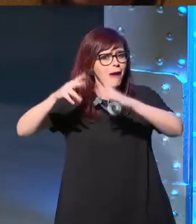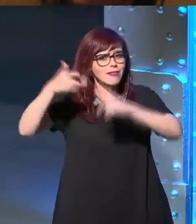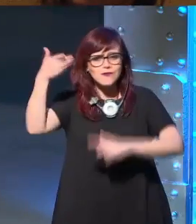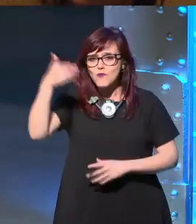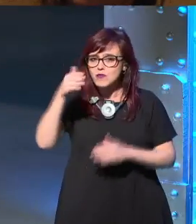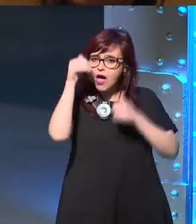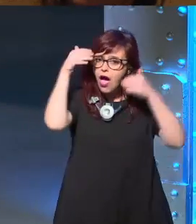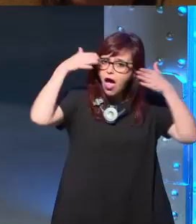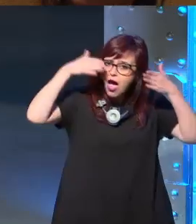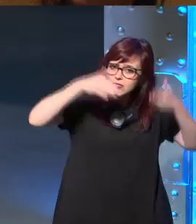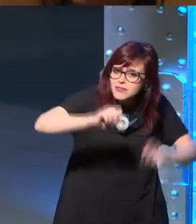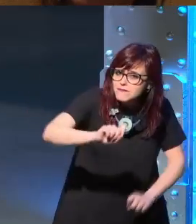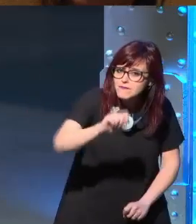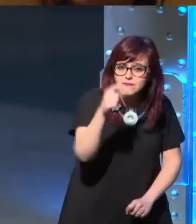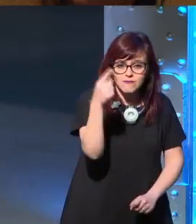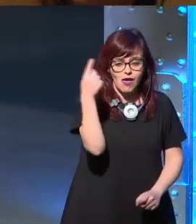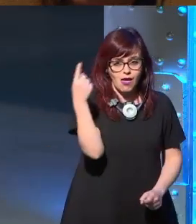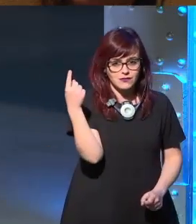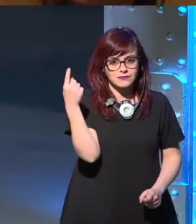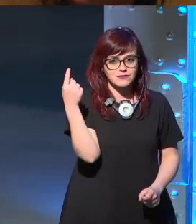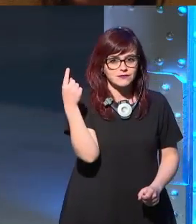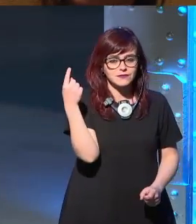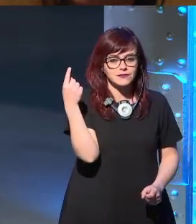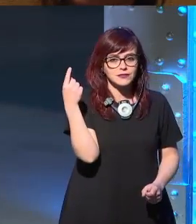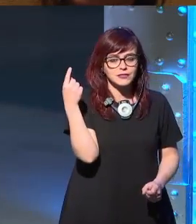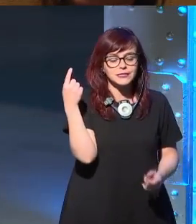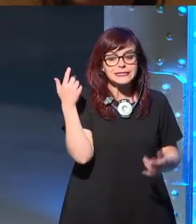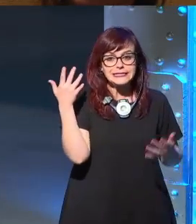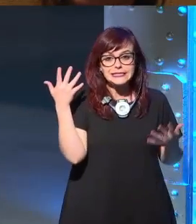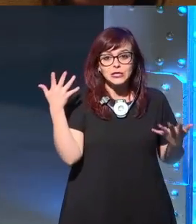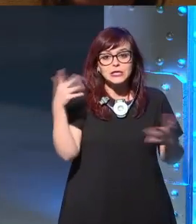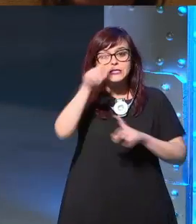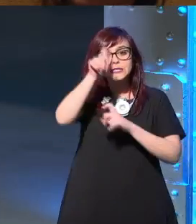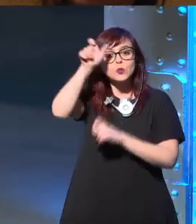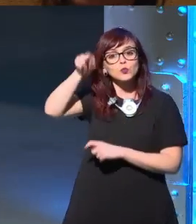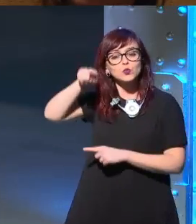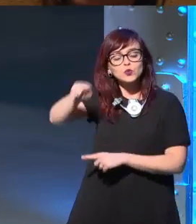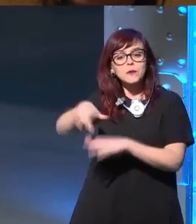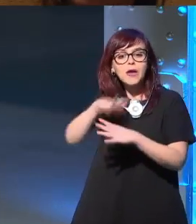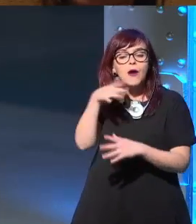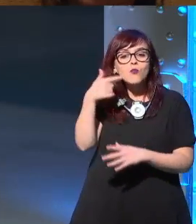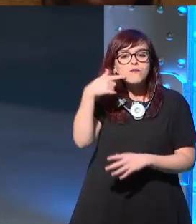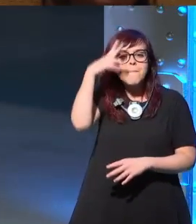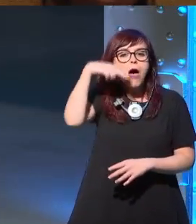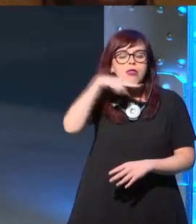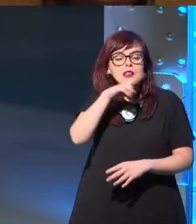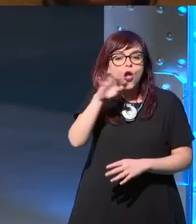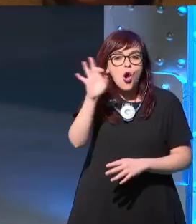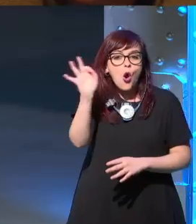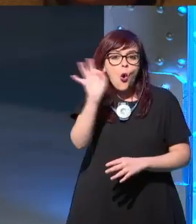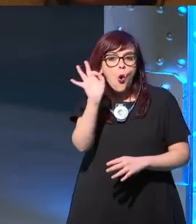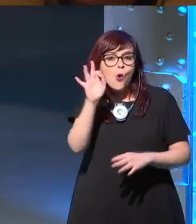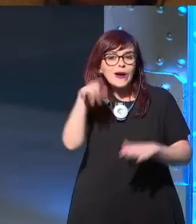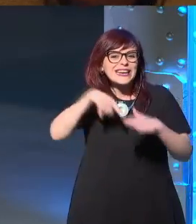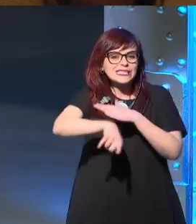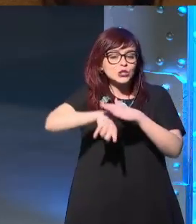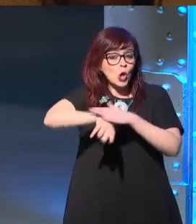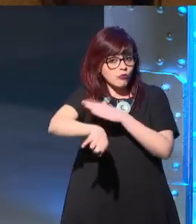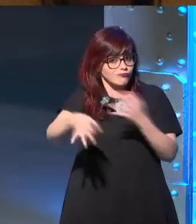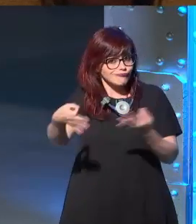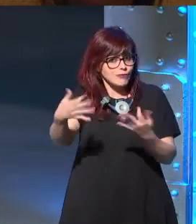what a manager or parent need to know? Why we need to encourage our kids or our employees to actually